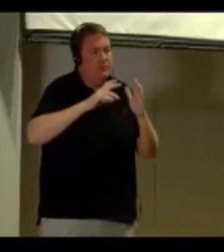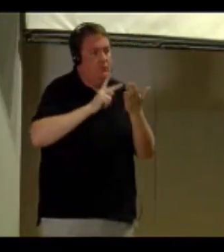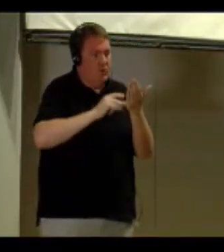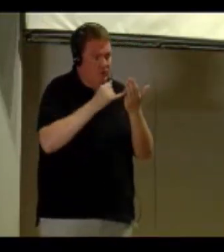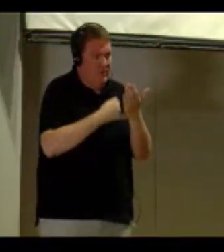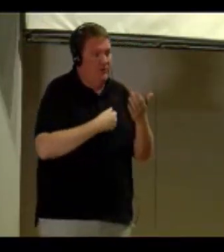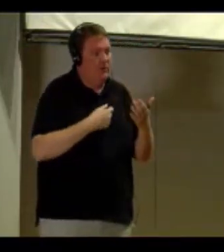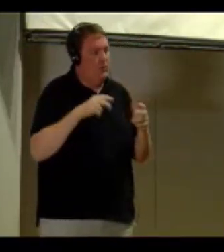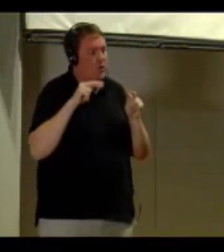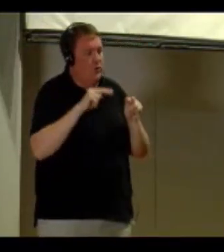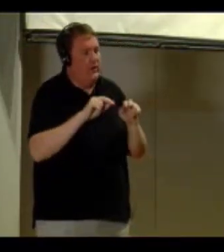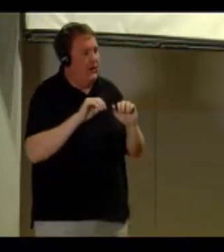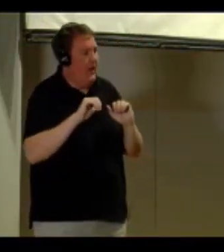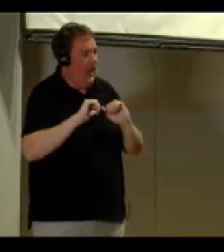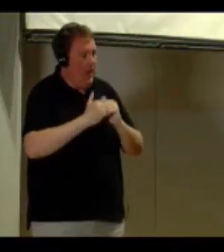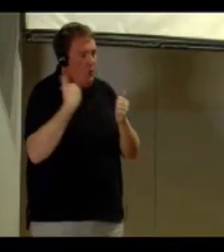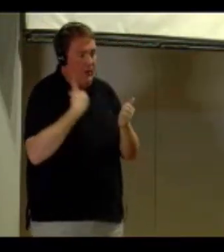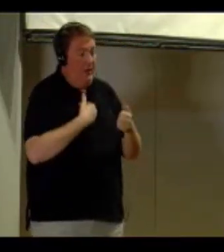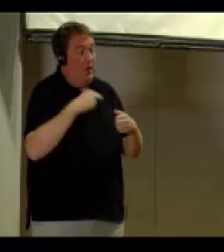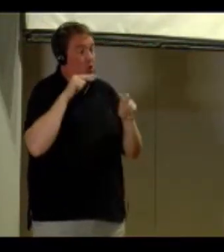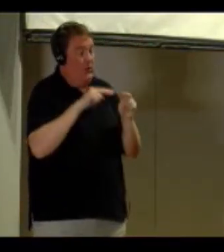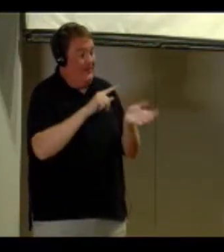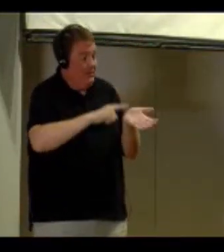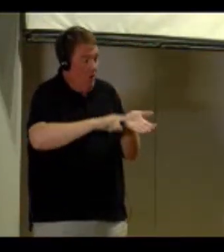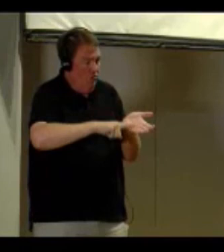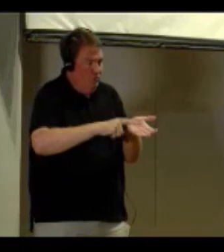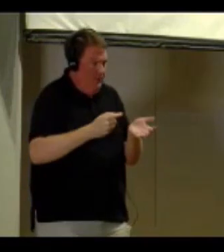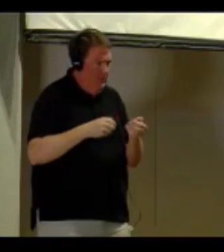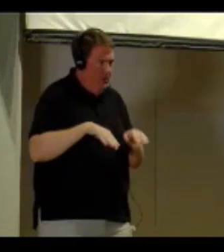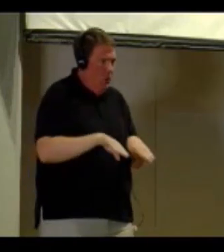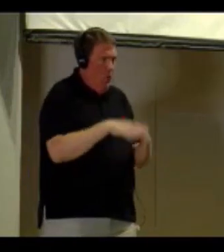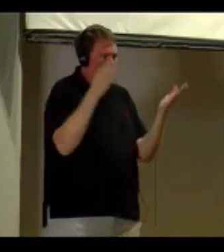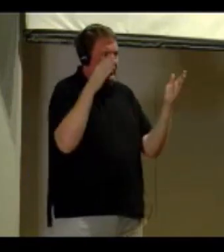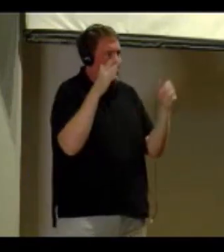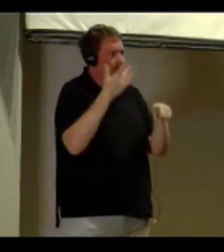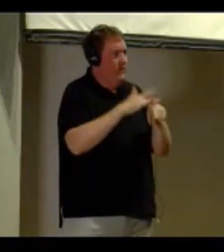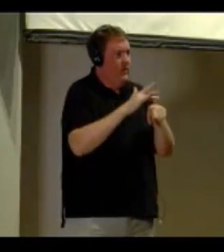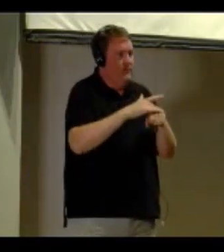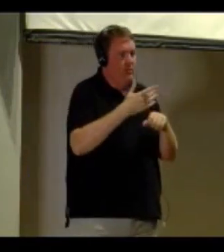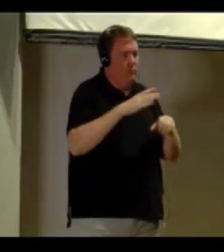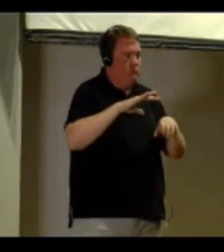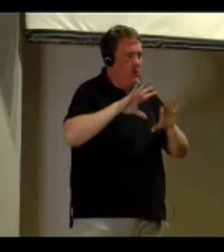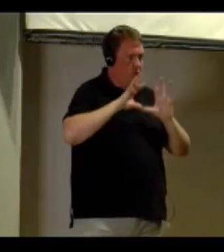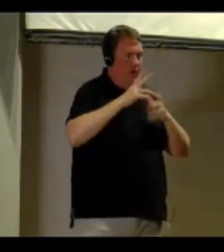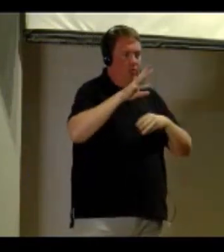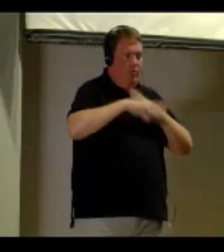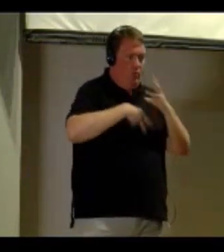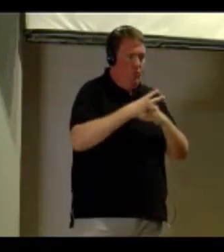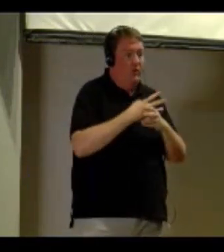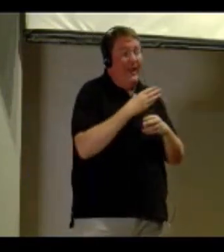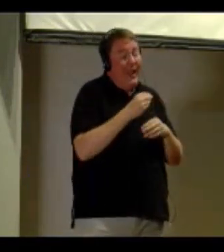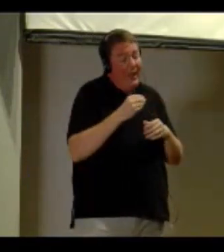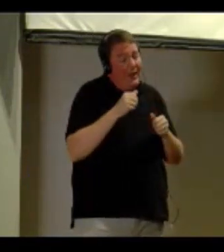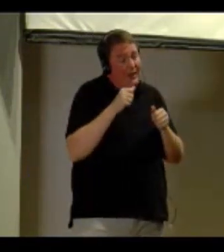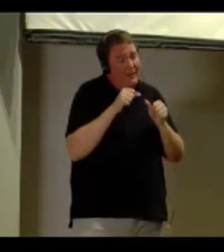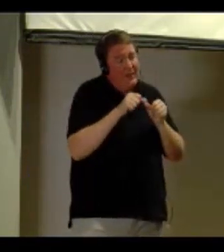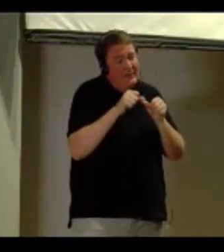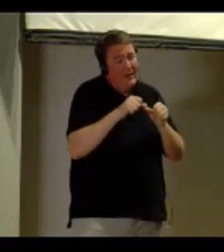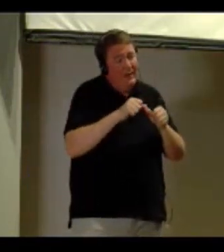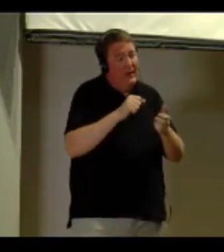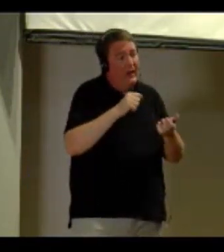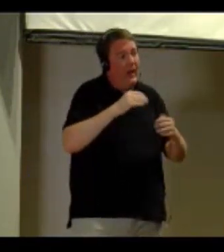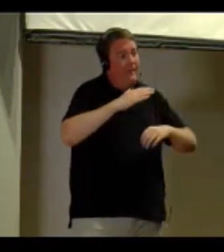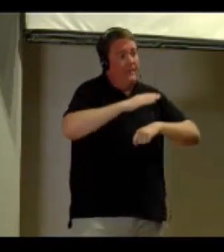make scholarship openly available on a global scale, at the same time maintaining a platform for